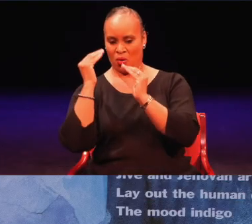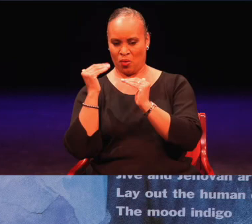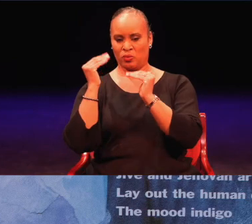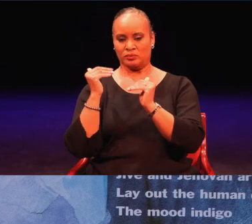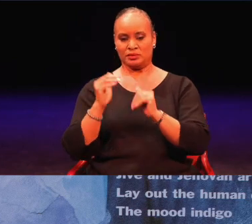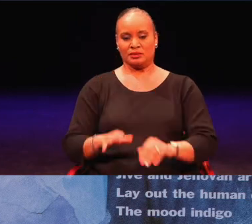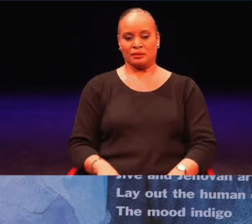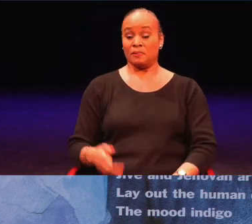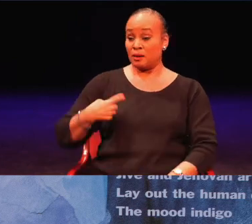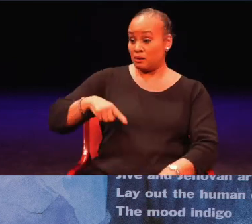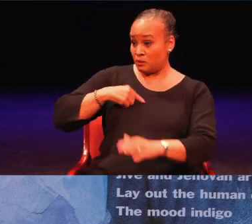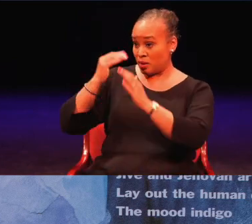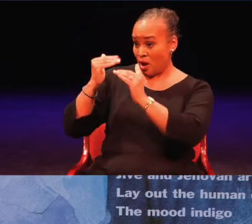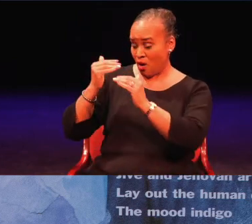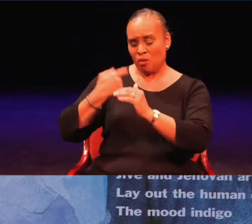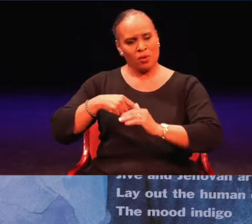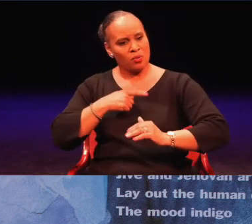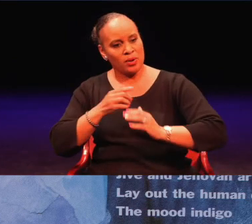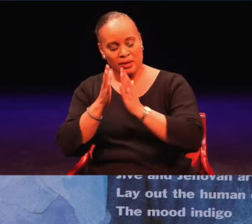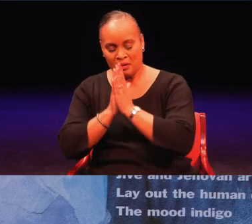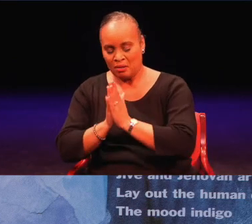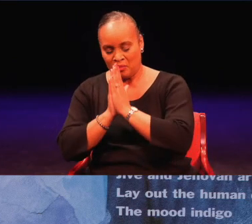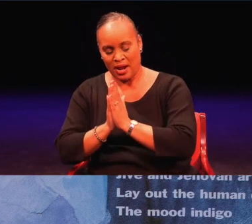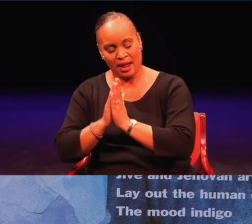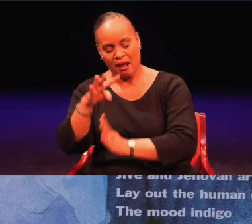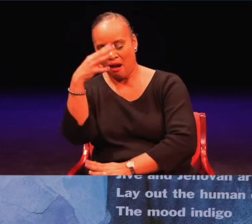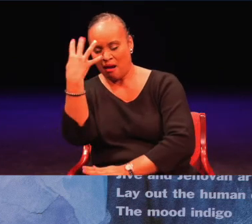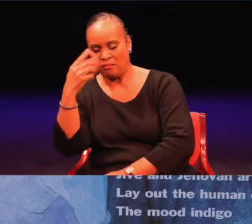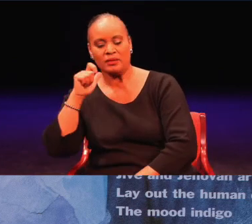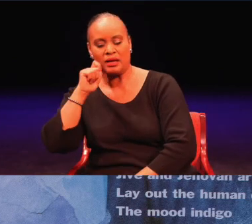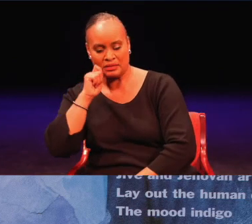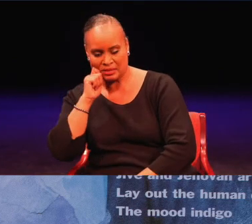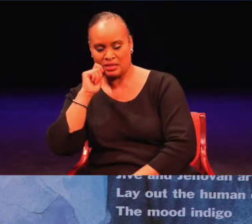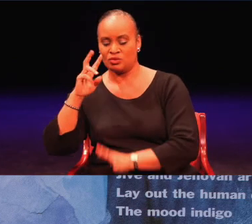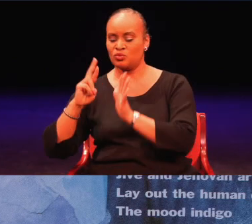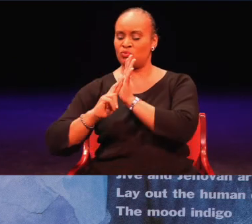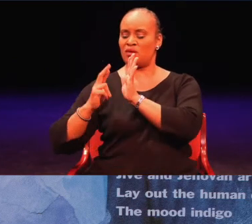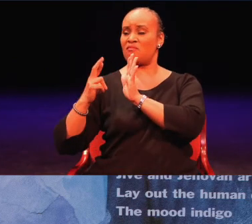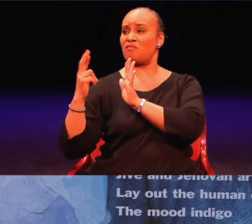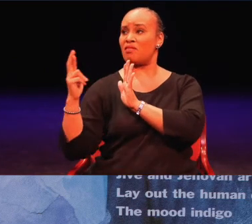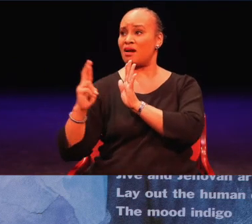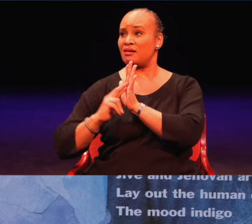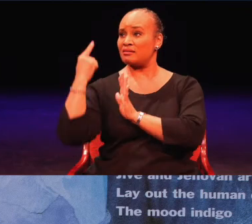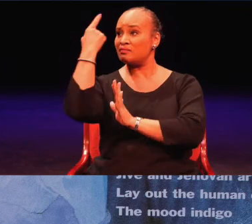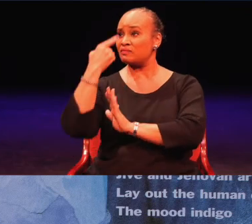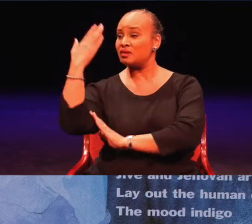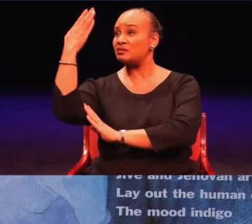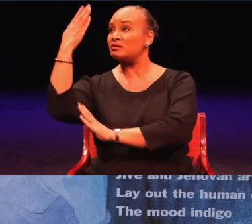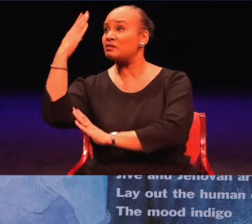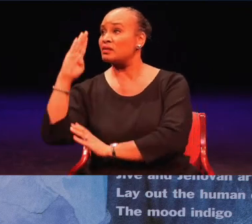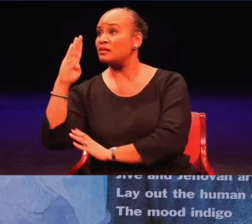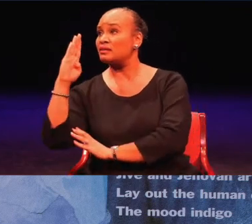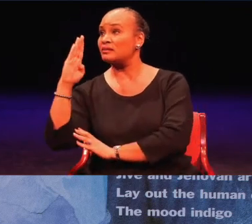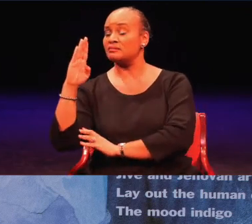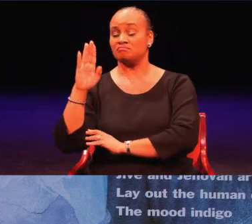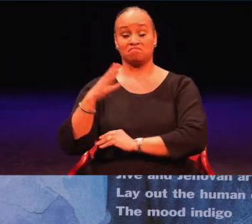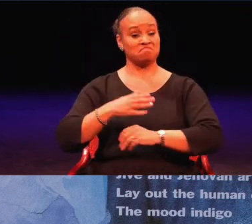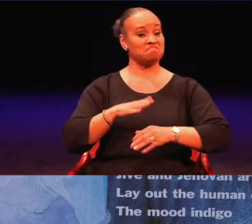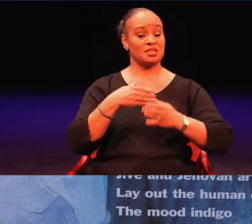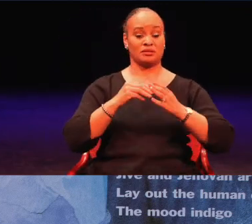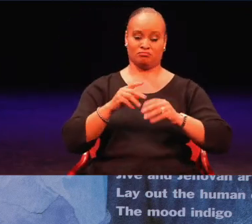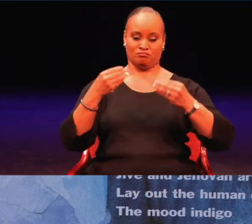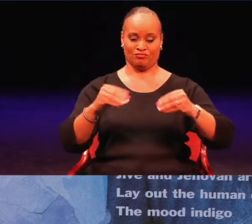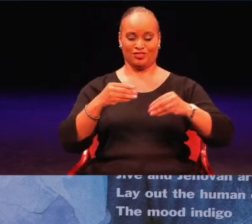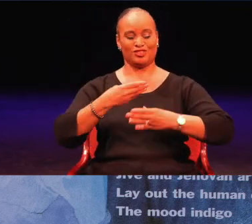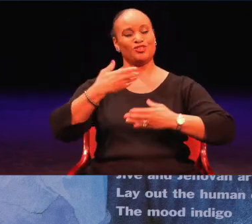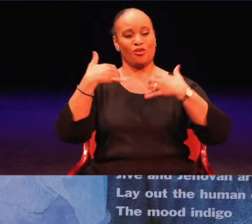We hope, we pray, our black skins reflecting the face of God. In storefront temples, Jive and Jehovah artists